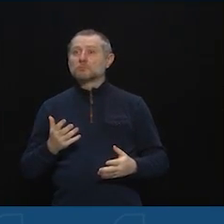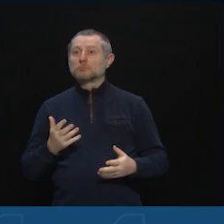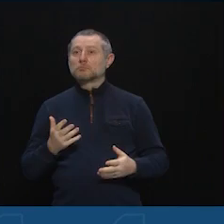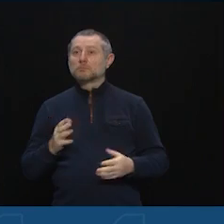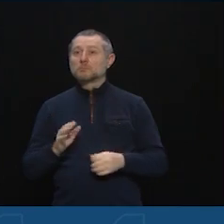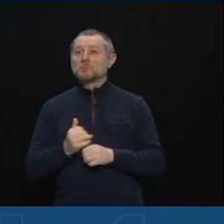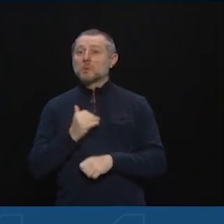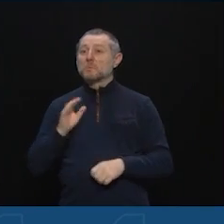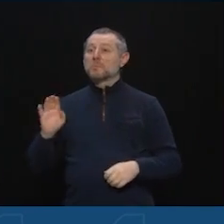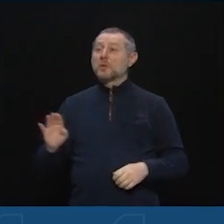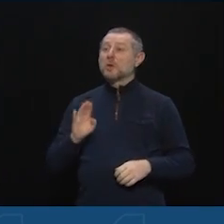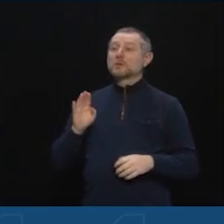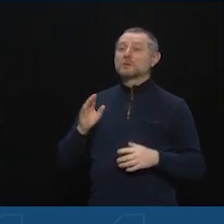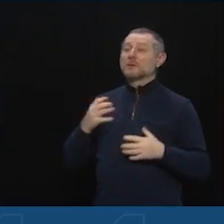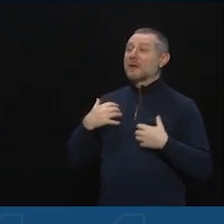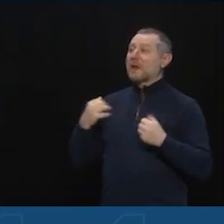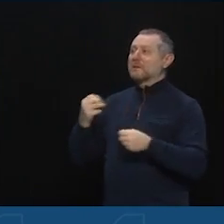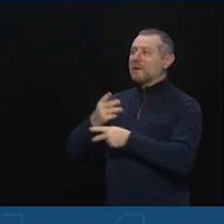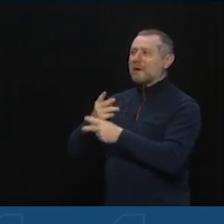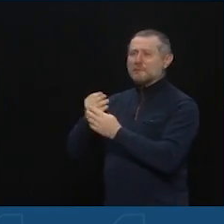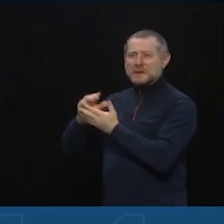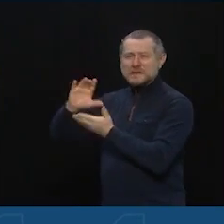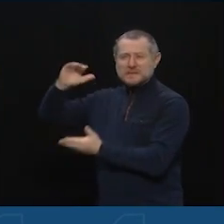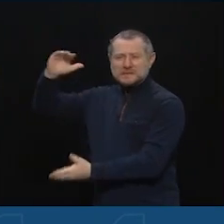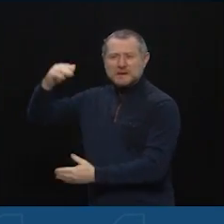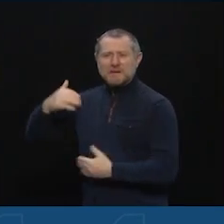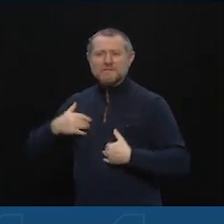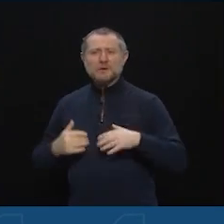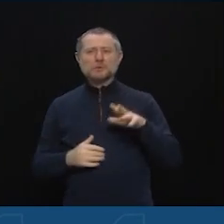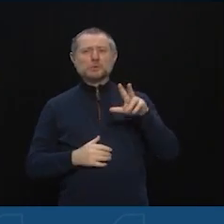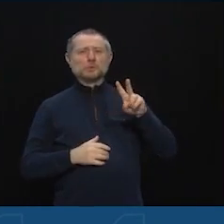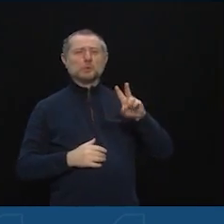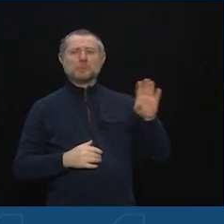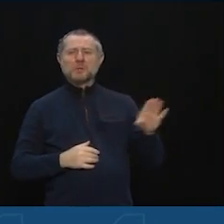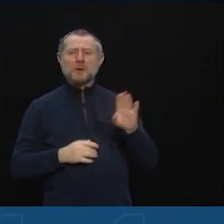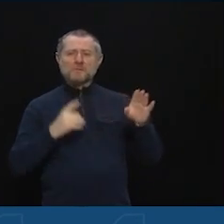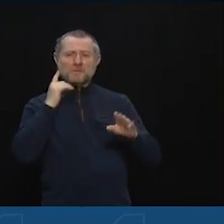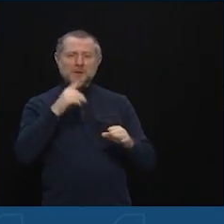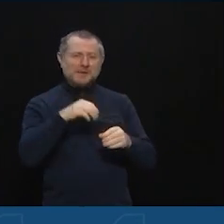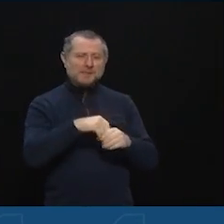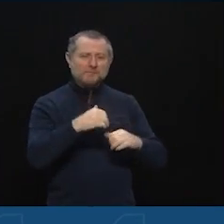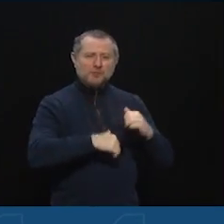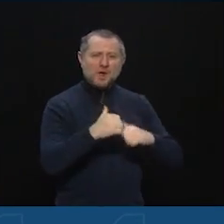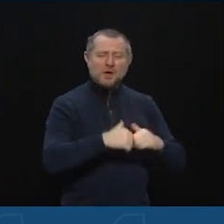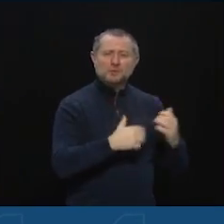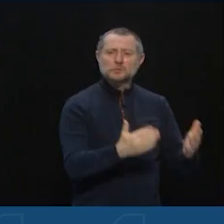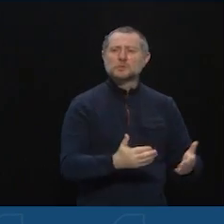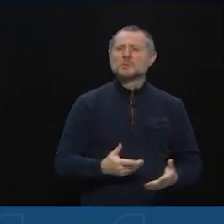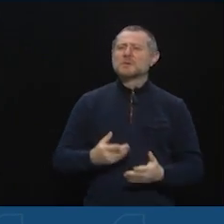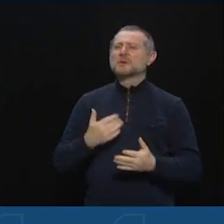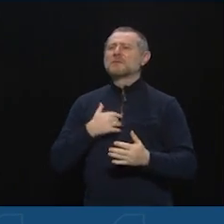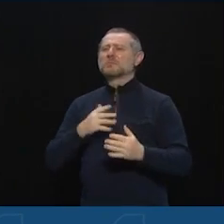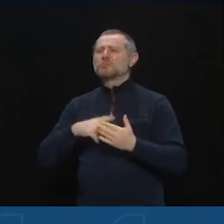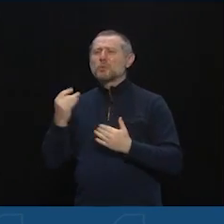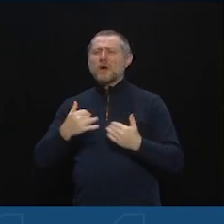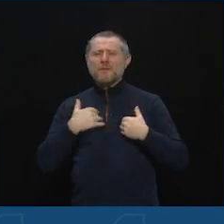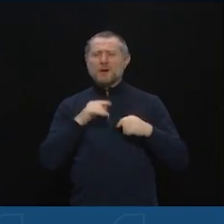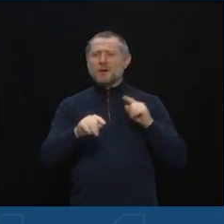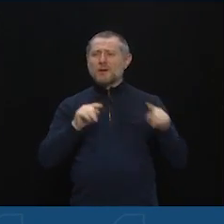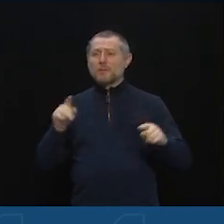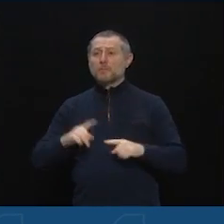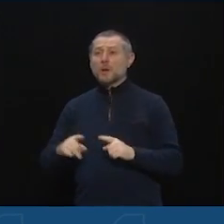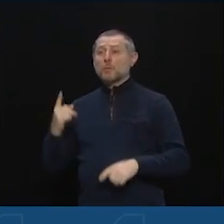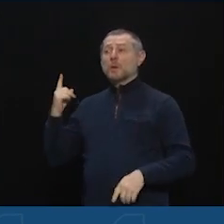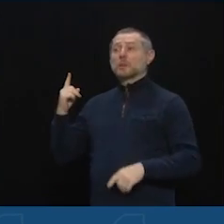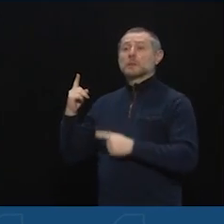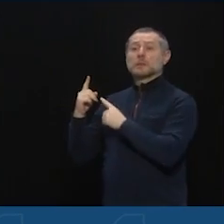and education, 31 billion, 32.8 billion for infrastructure. We've got all these great projects, but the one thing that